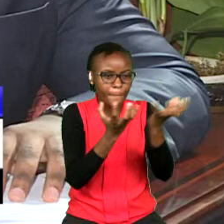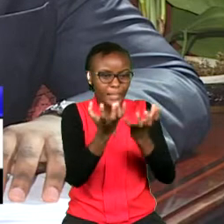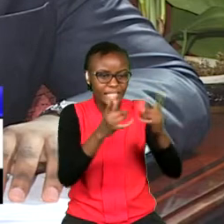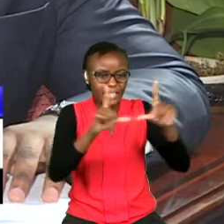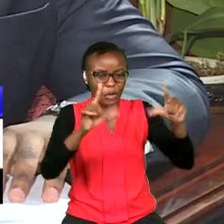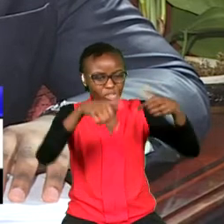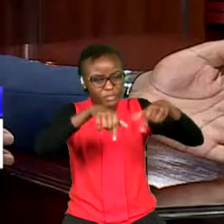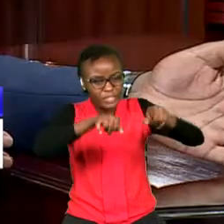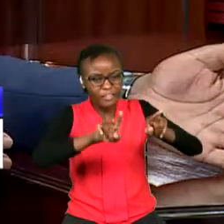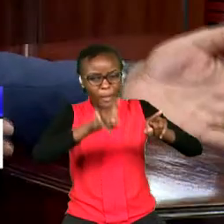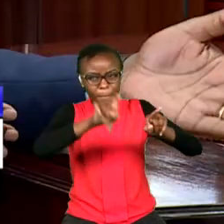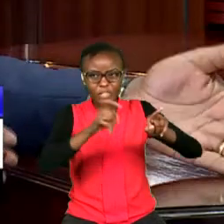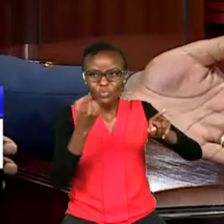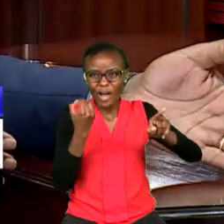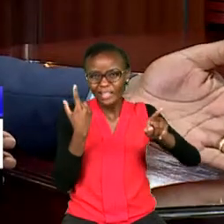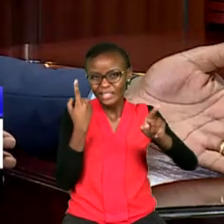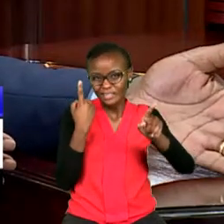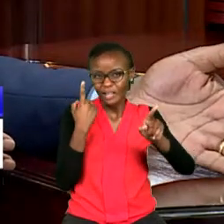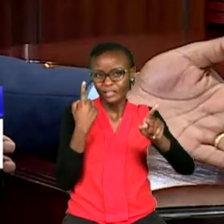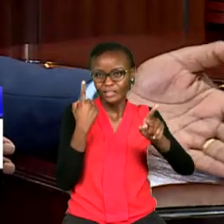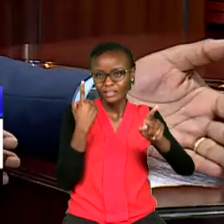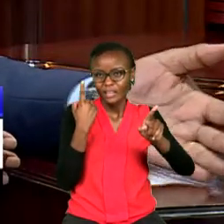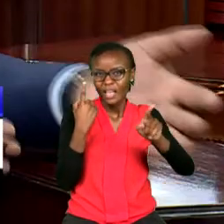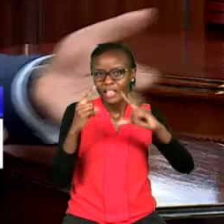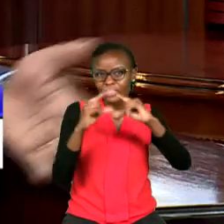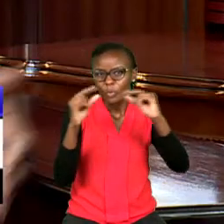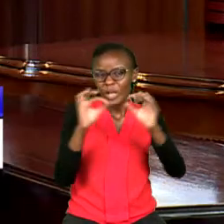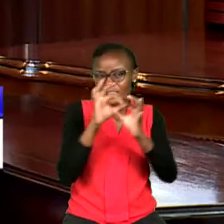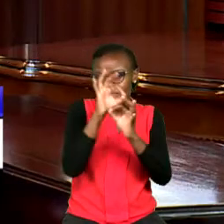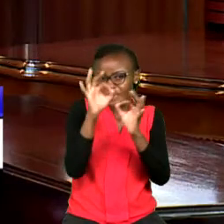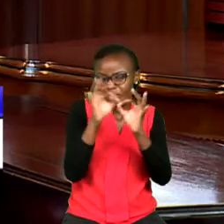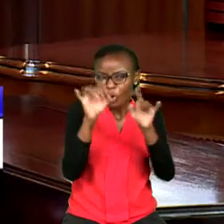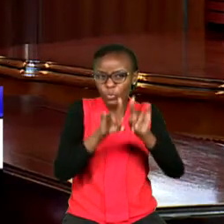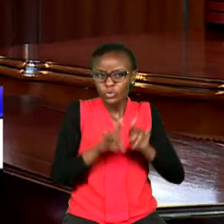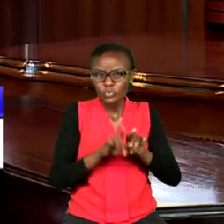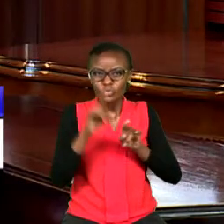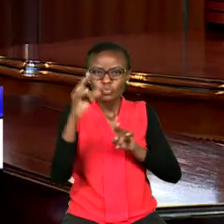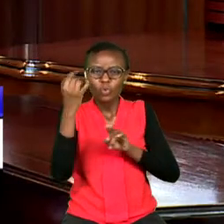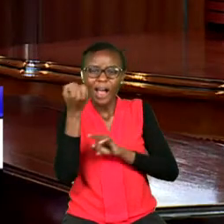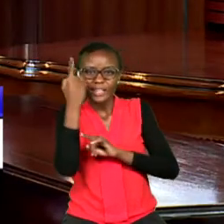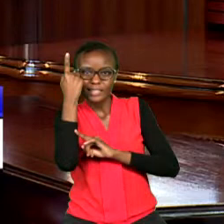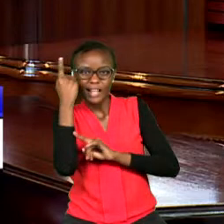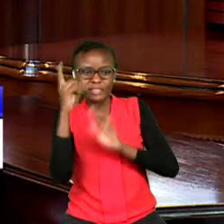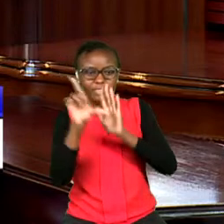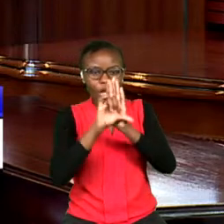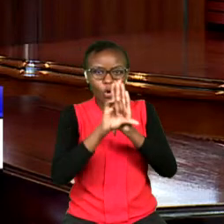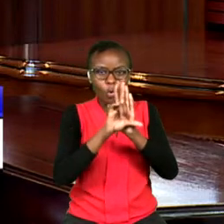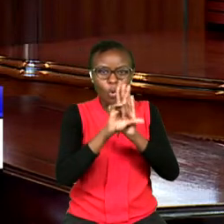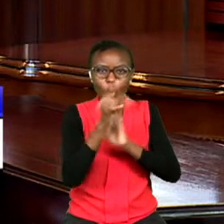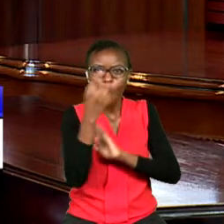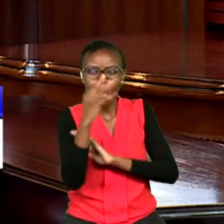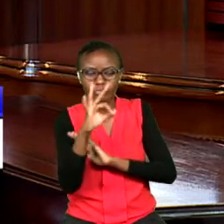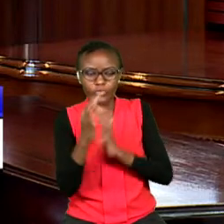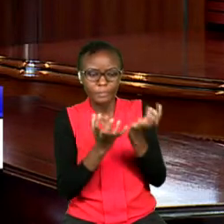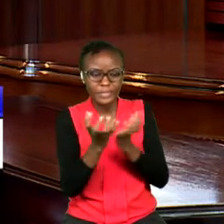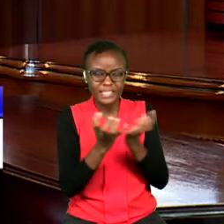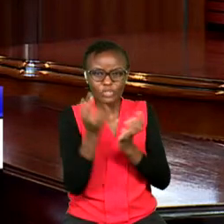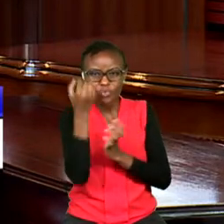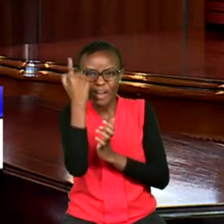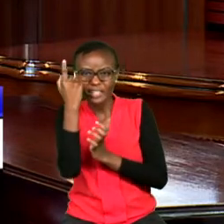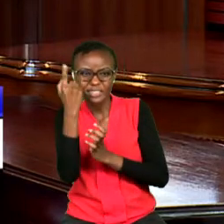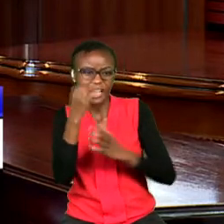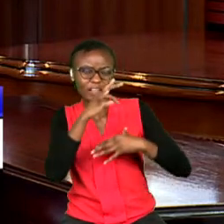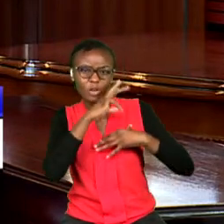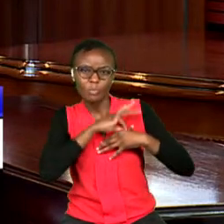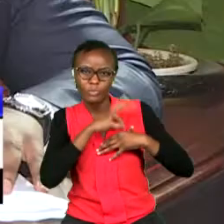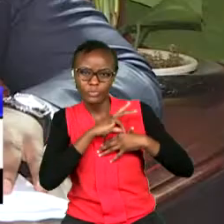have to understand the principles upon which business work. The concept of profit must be